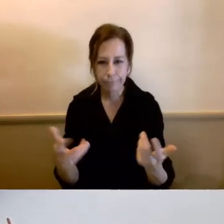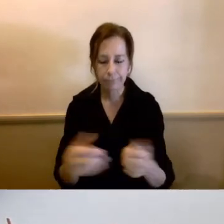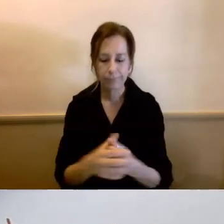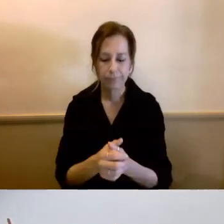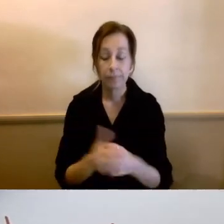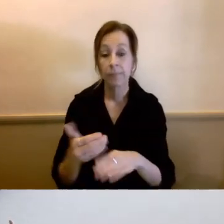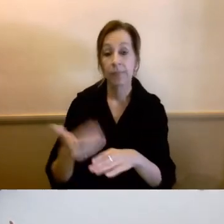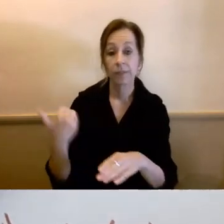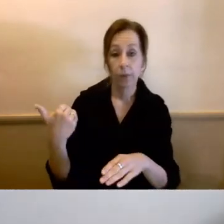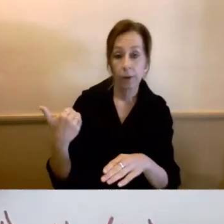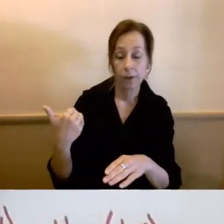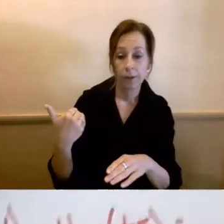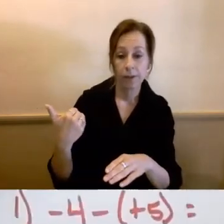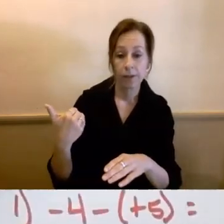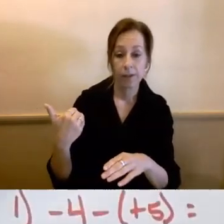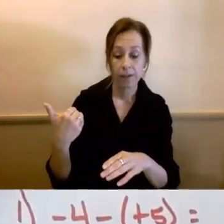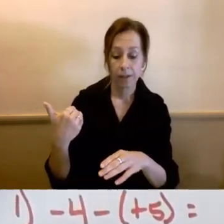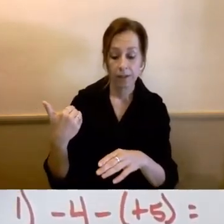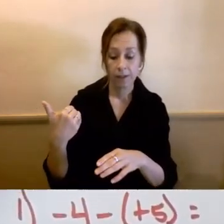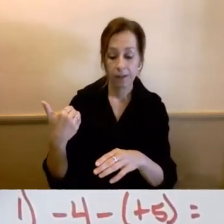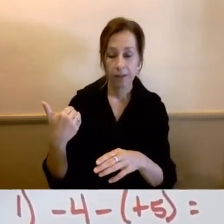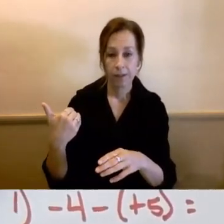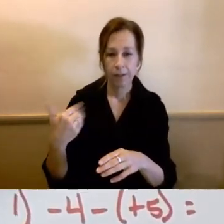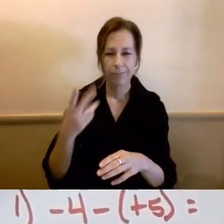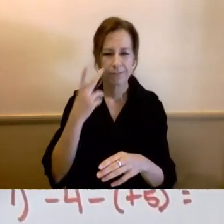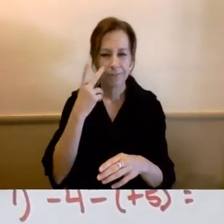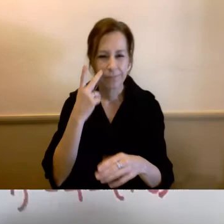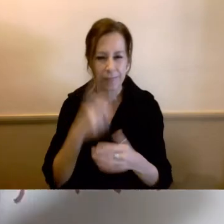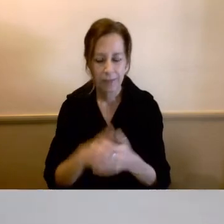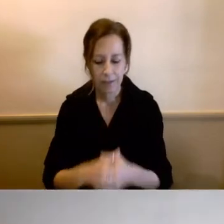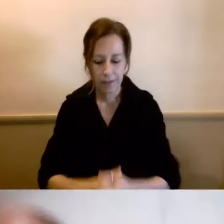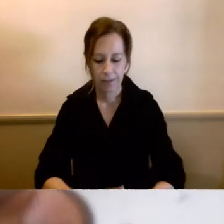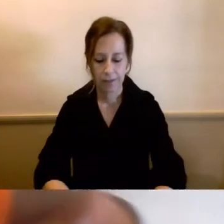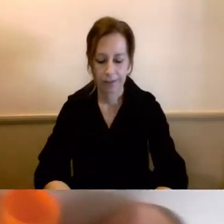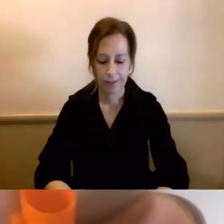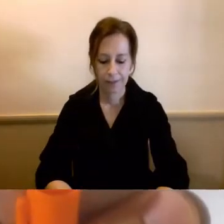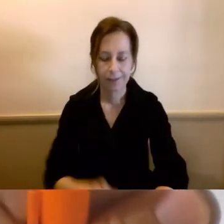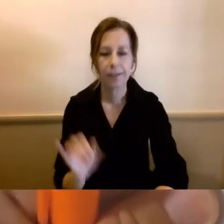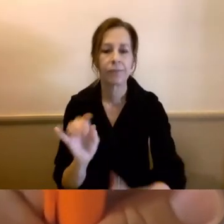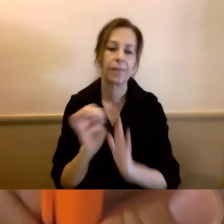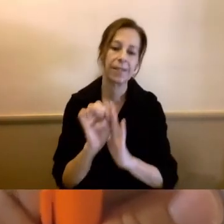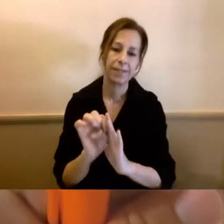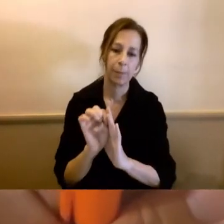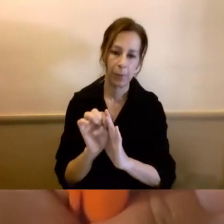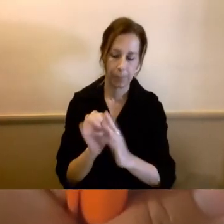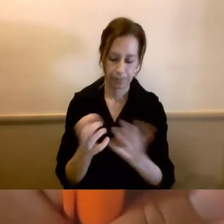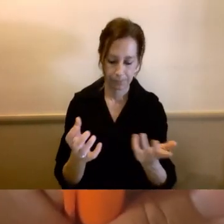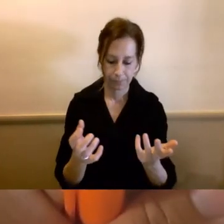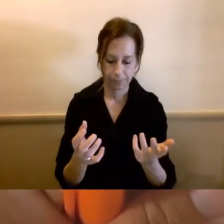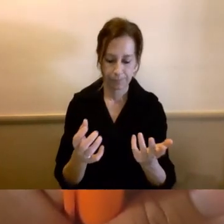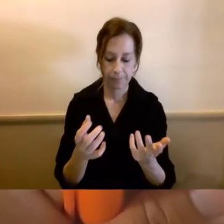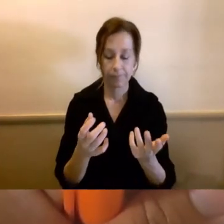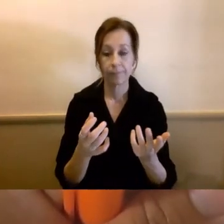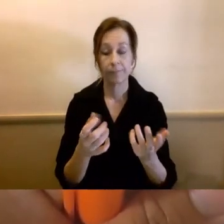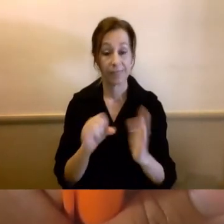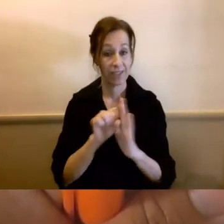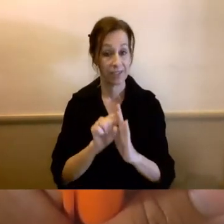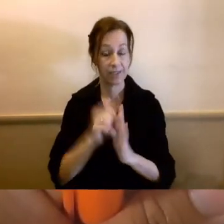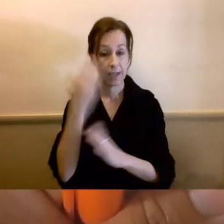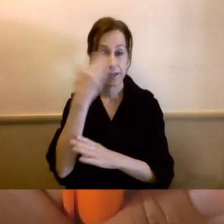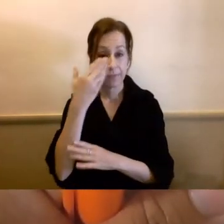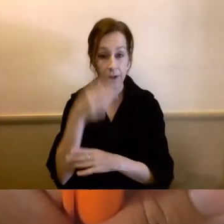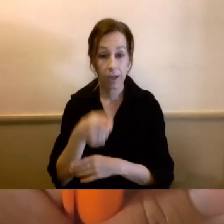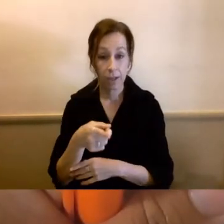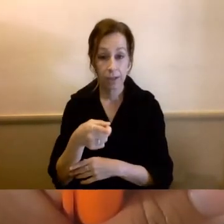those? Before, they've been, let's see, like for example here, there's a sign